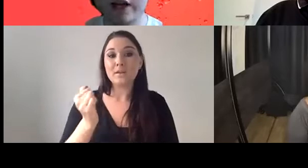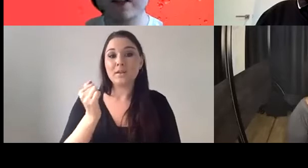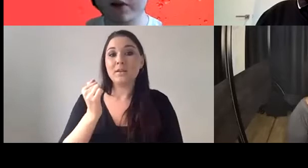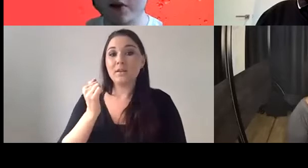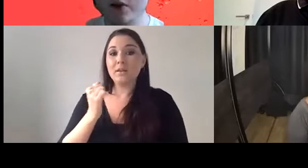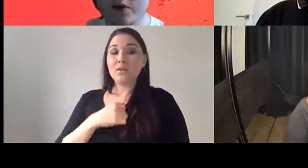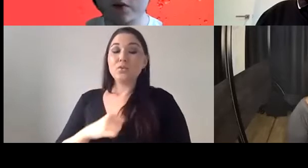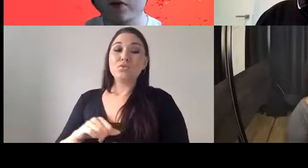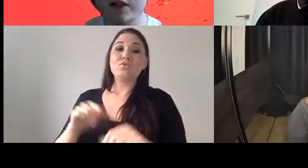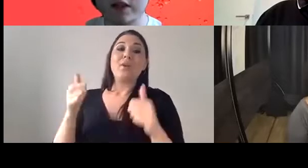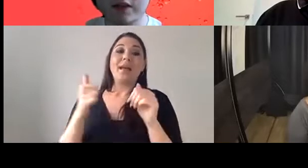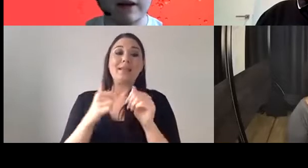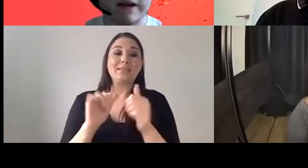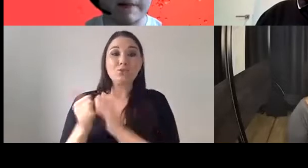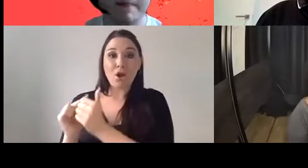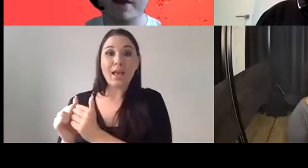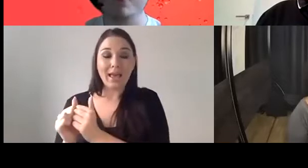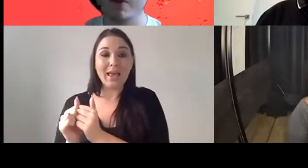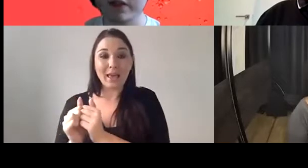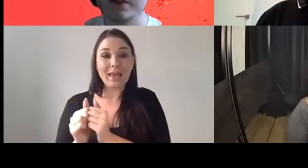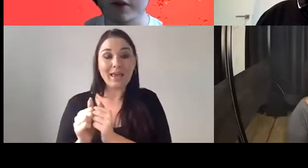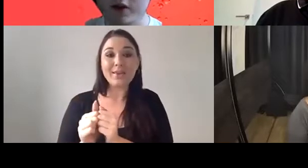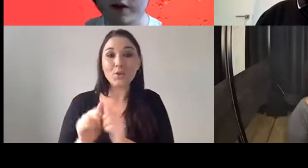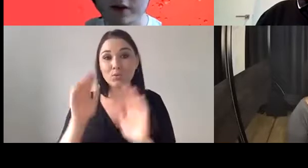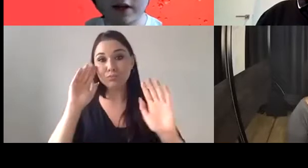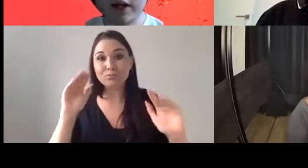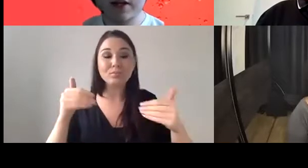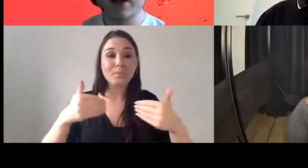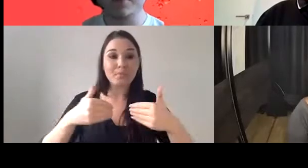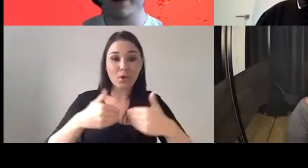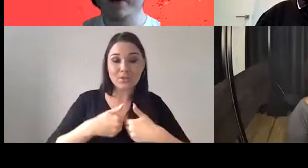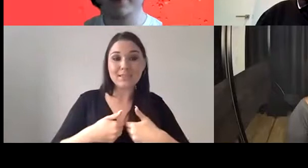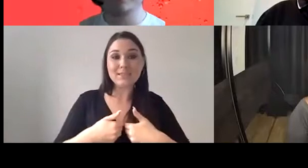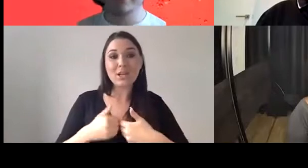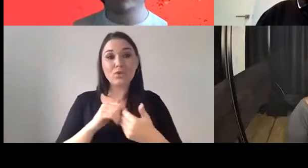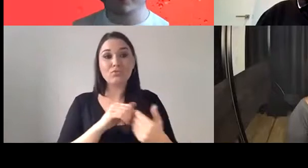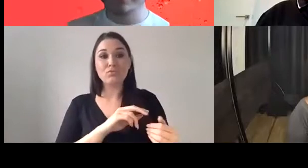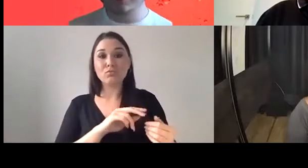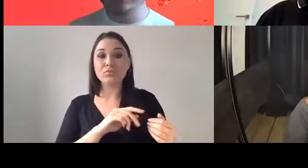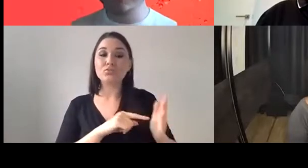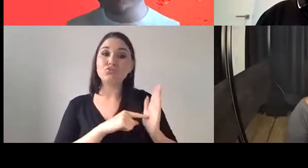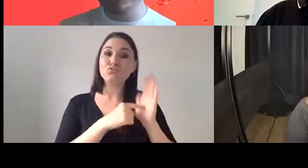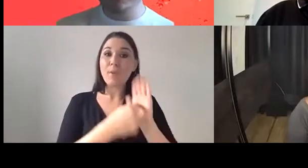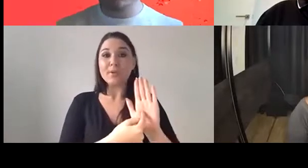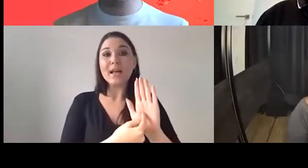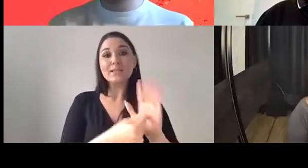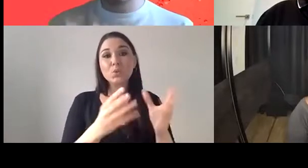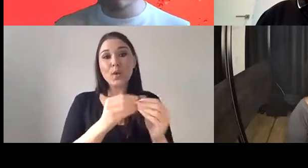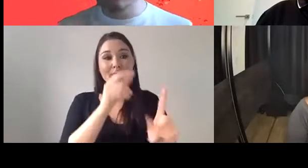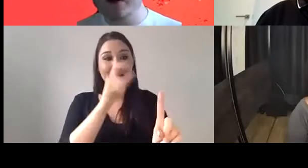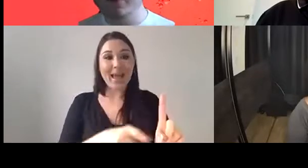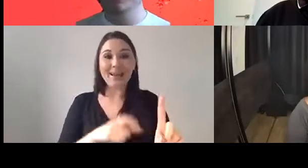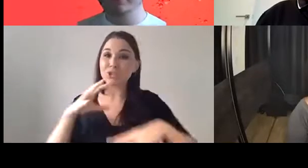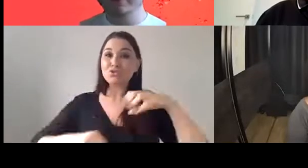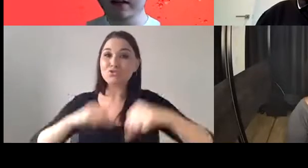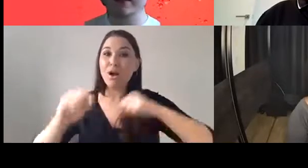Search, had somebody who was autistic that they were representing for a client, and found that they did struggle when they went to meet them in person.